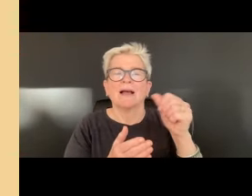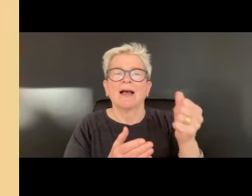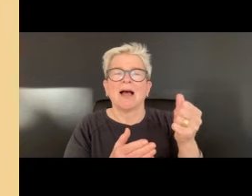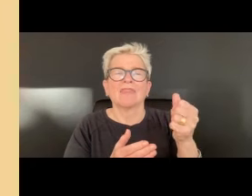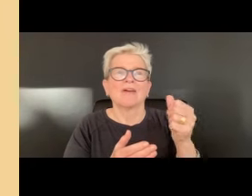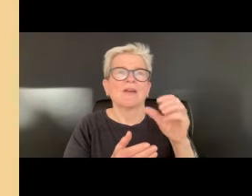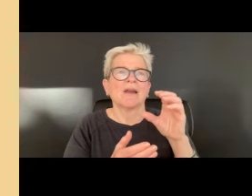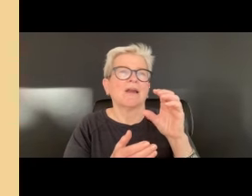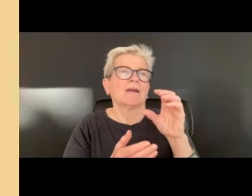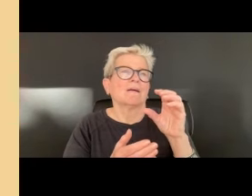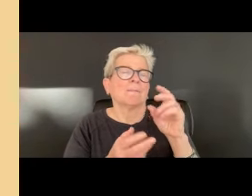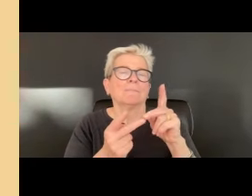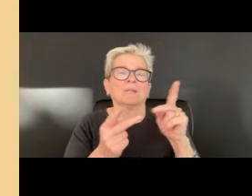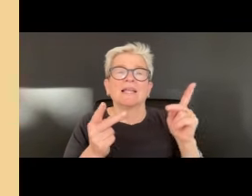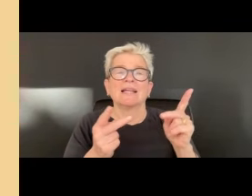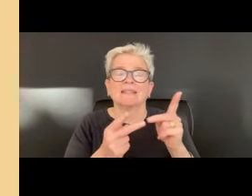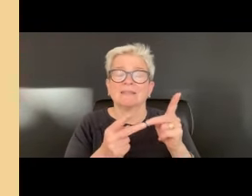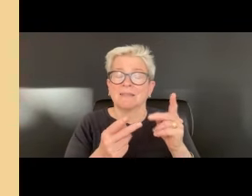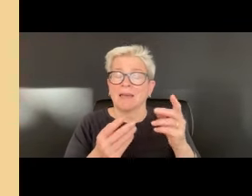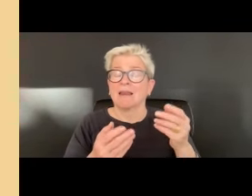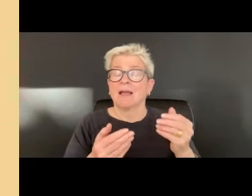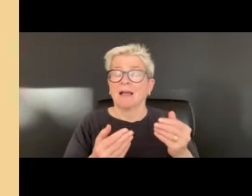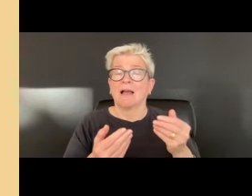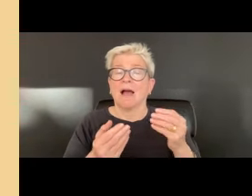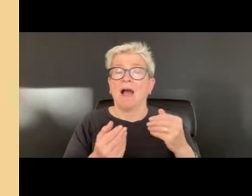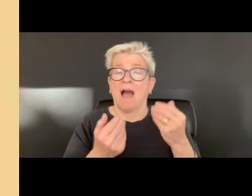food options in the neighborhood centers.